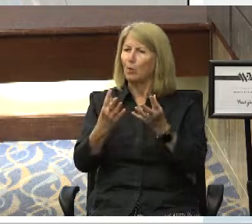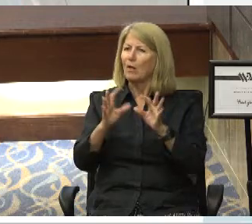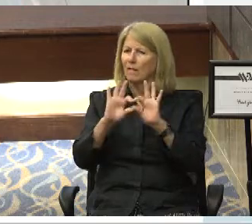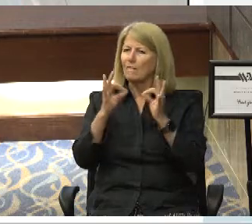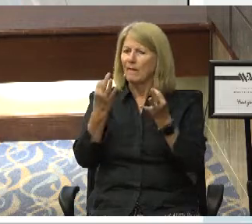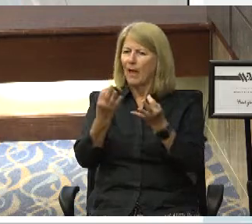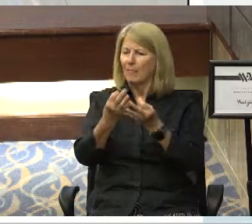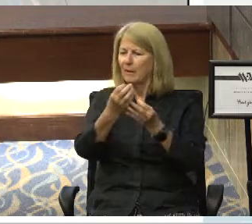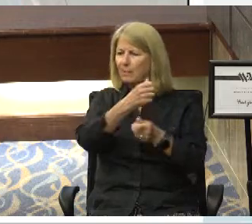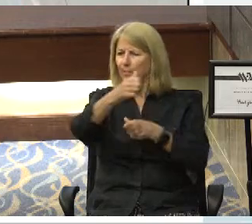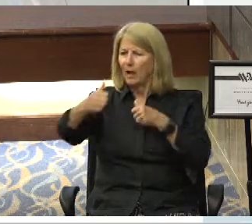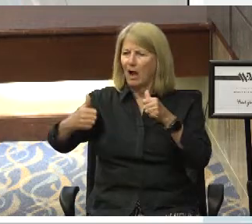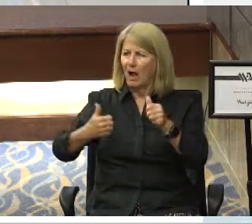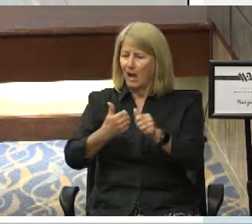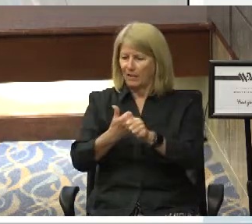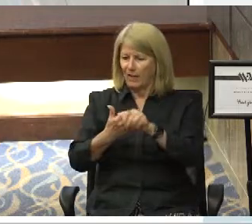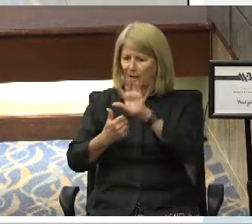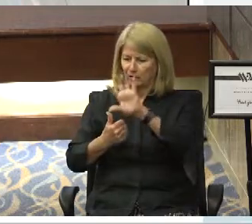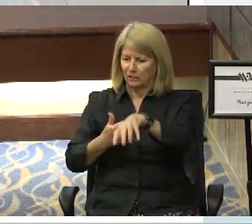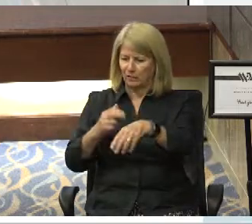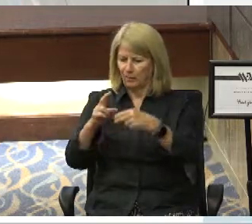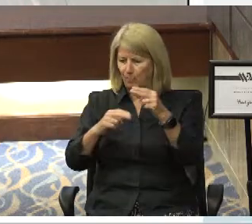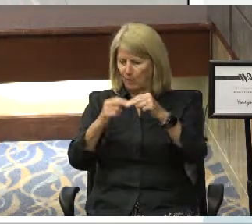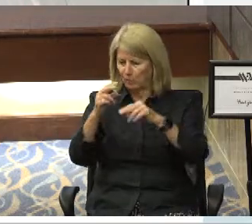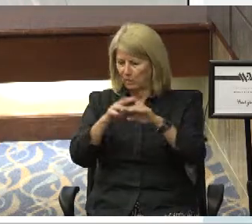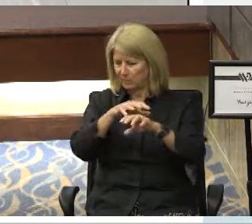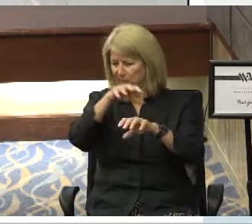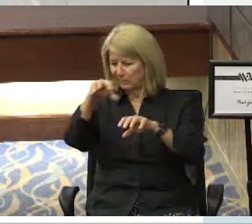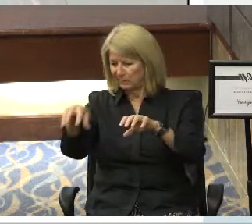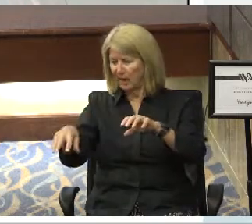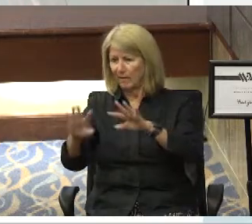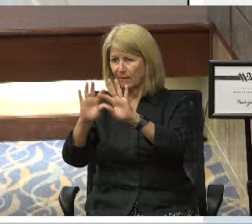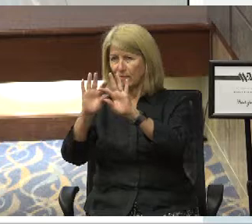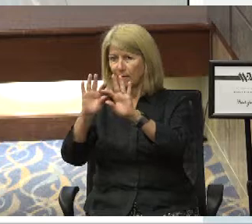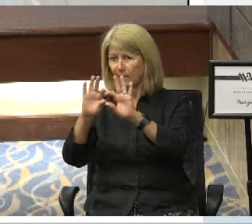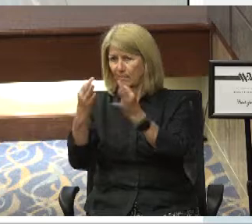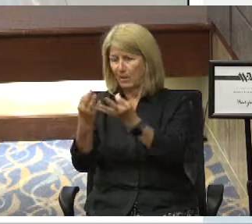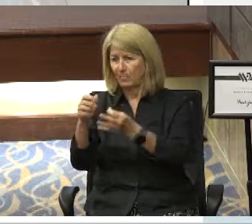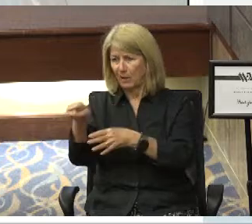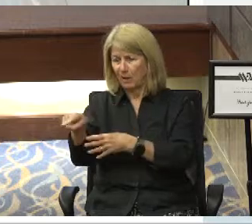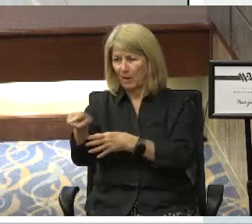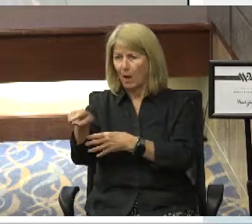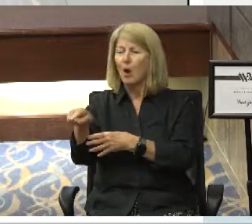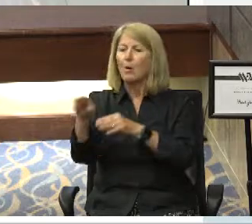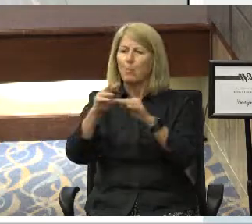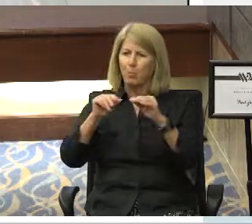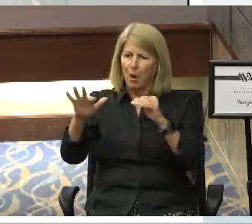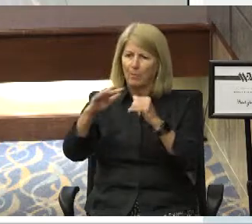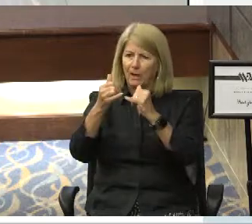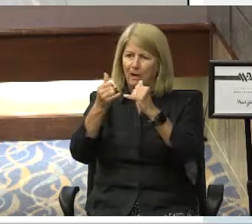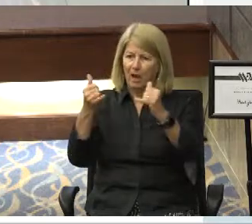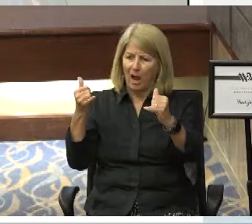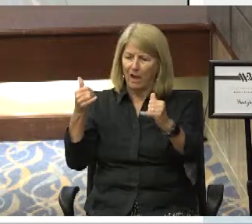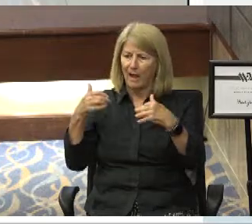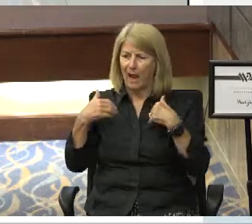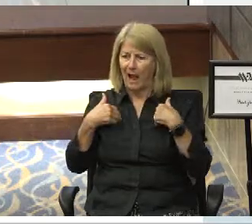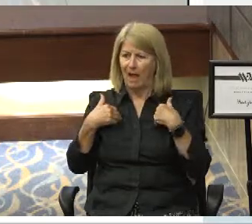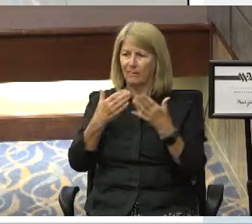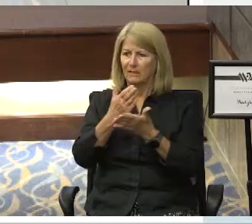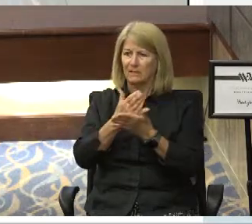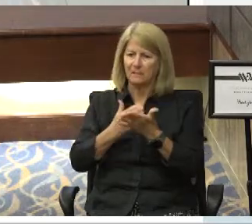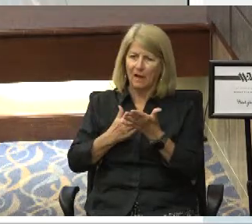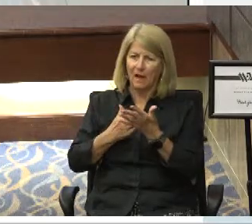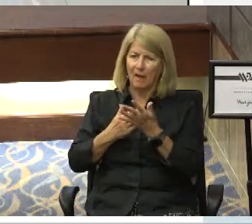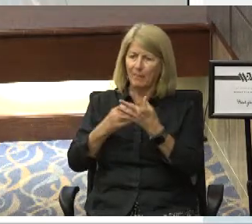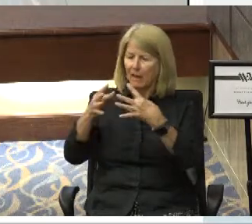they, on that map. right. So the property lines here has some screening and some fencing that was